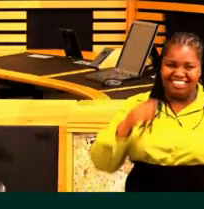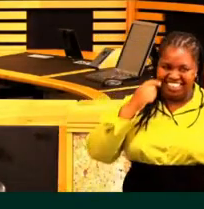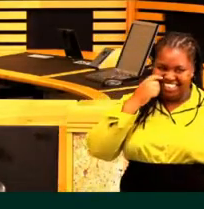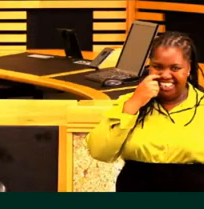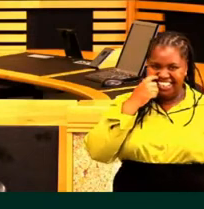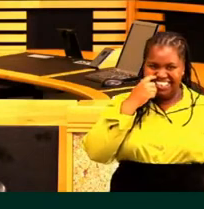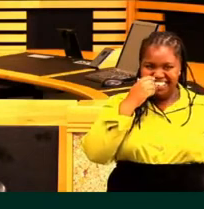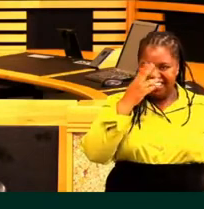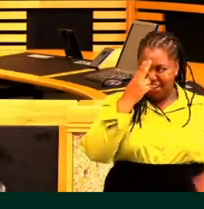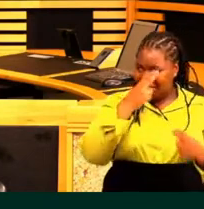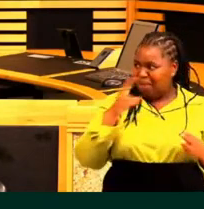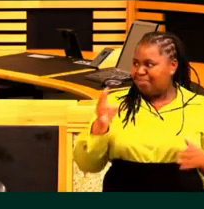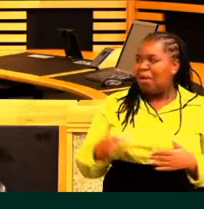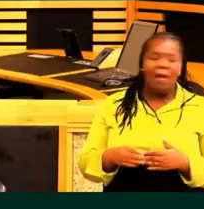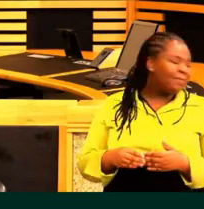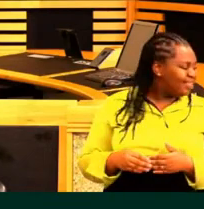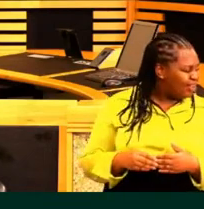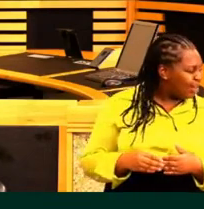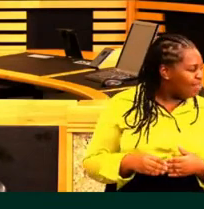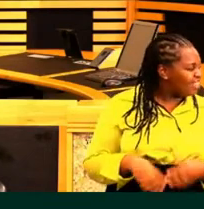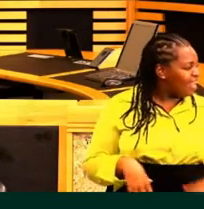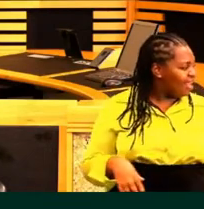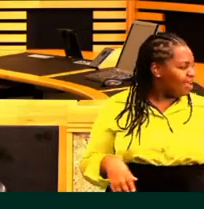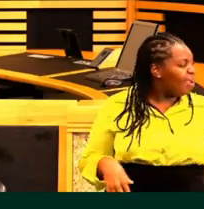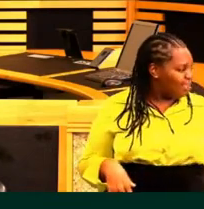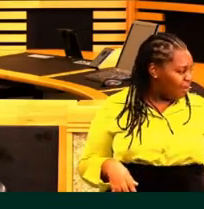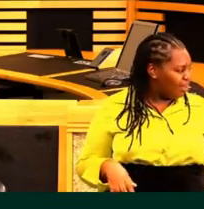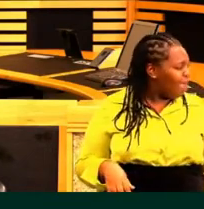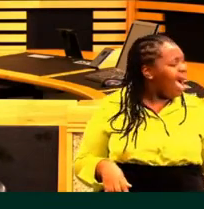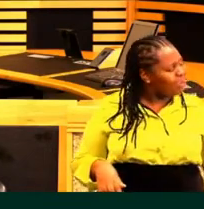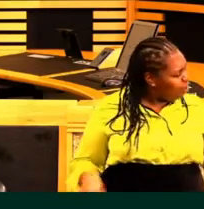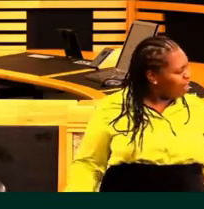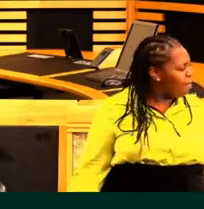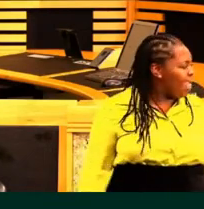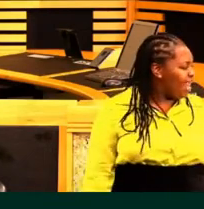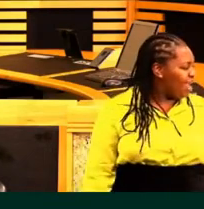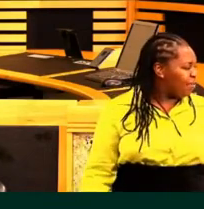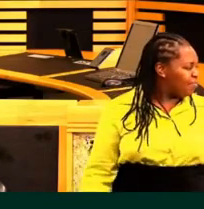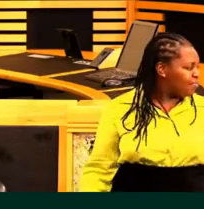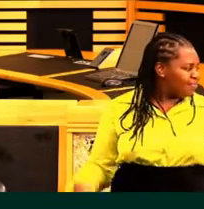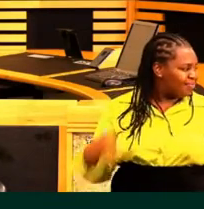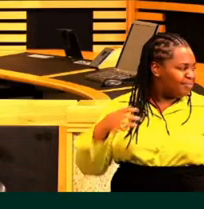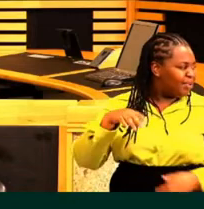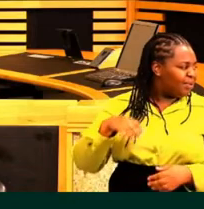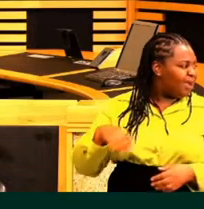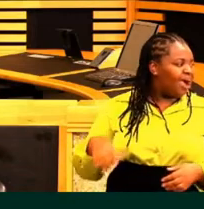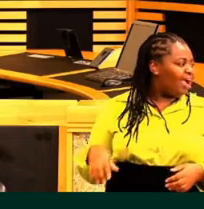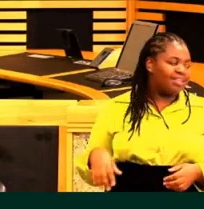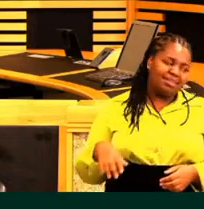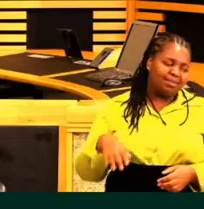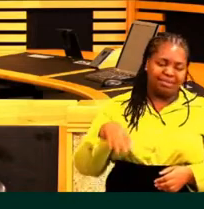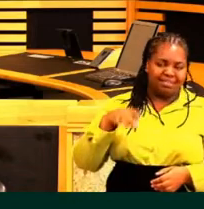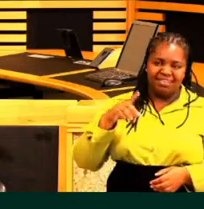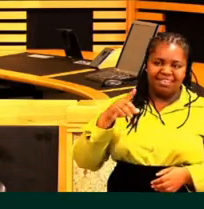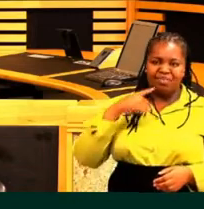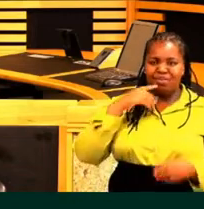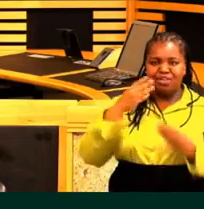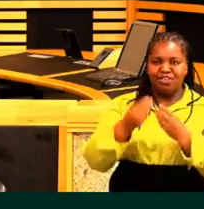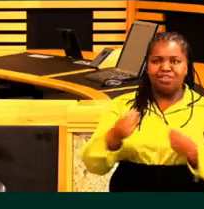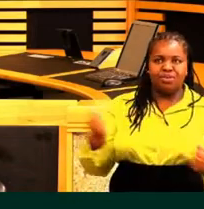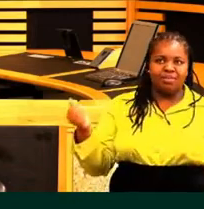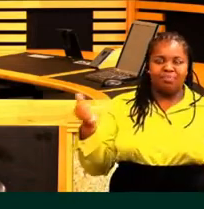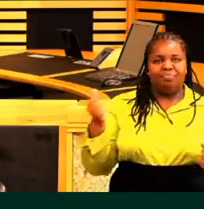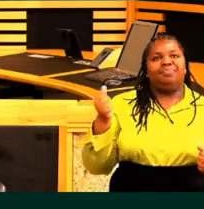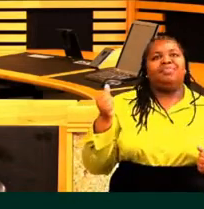honorable members I now call upon um to table the resolutions on the